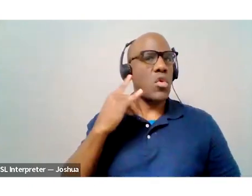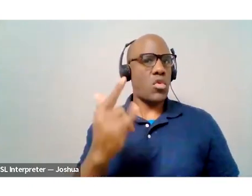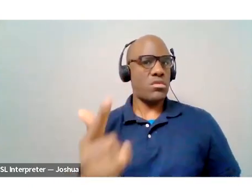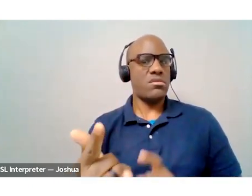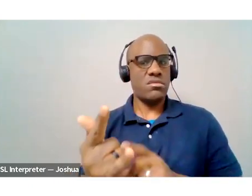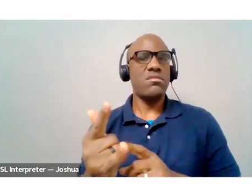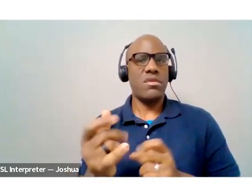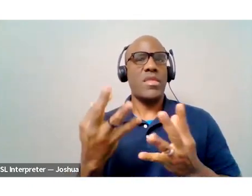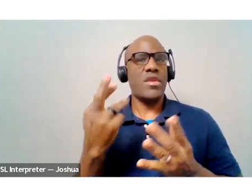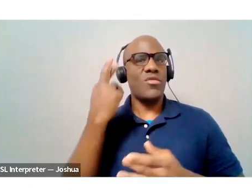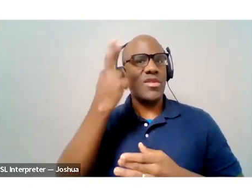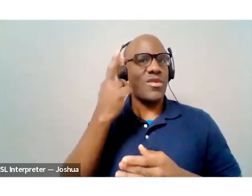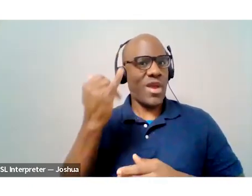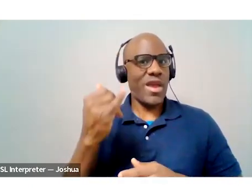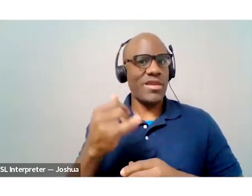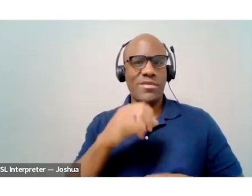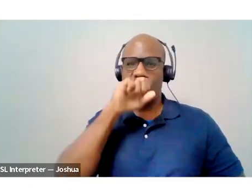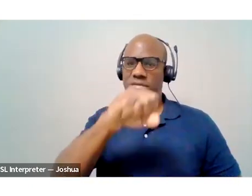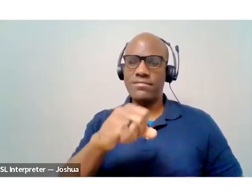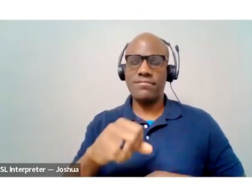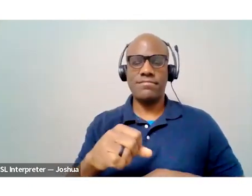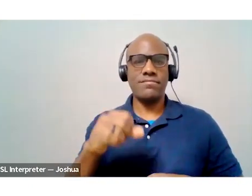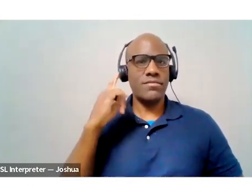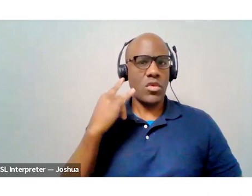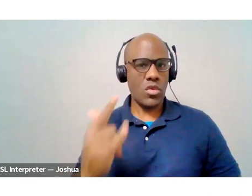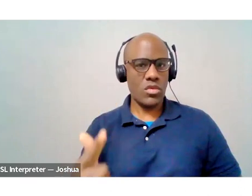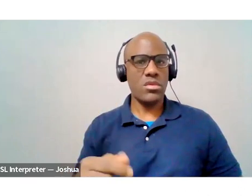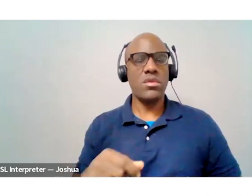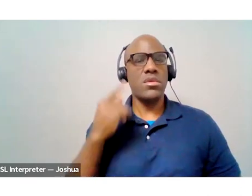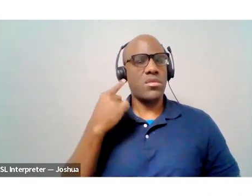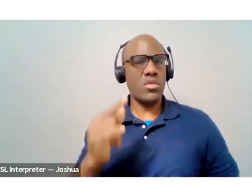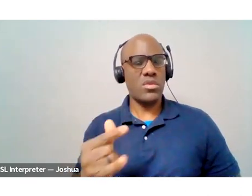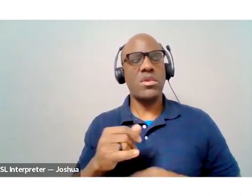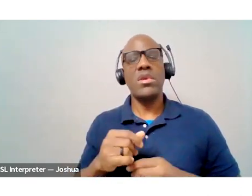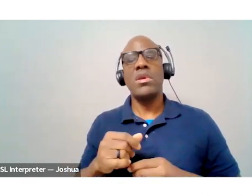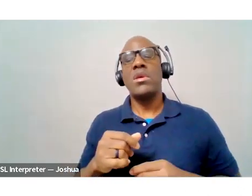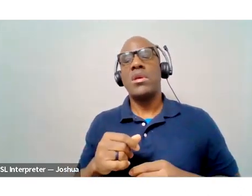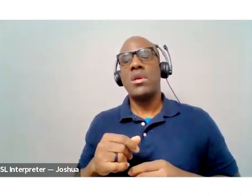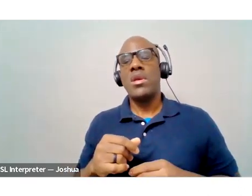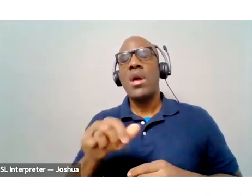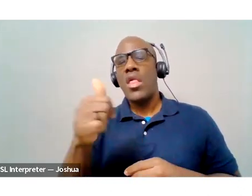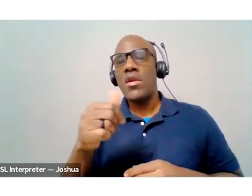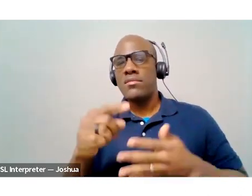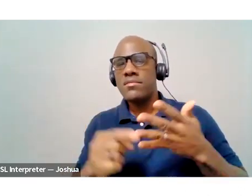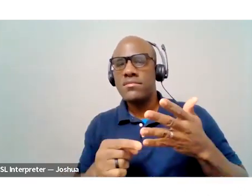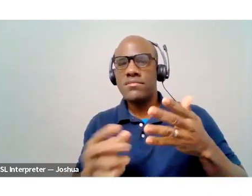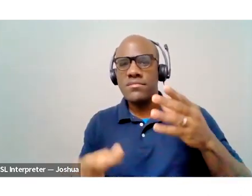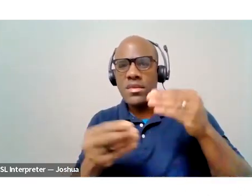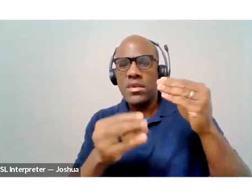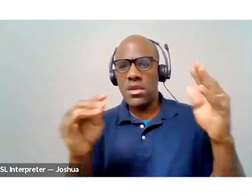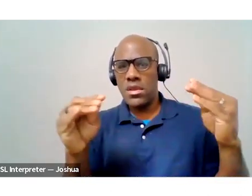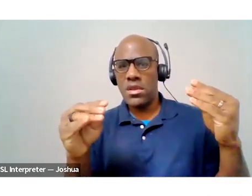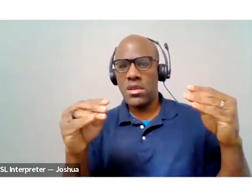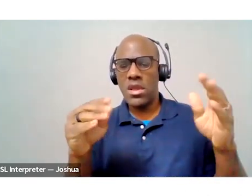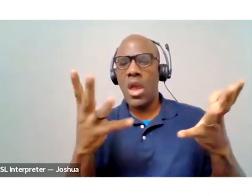spiral option that I still love, but I was debating between them. But I wanted people to see this in big